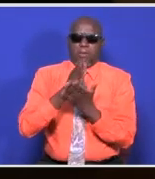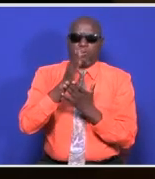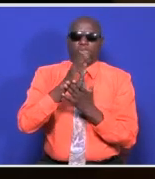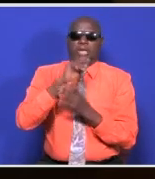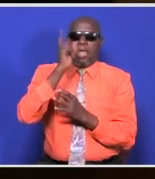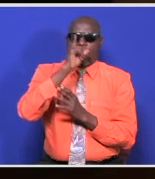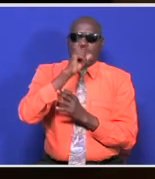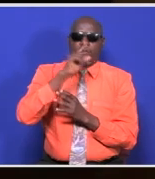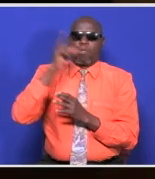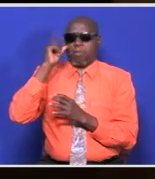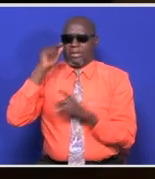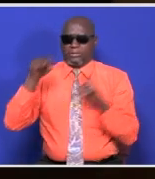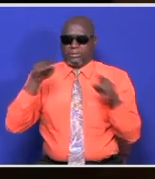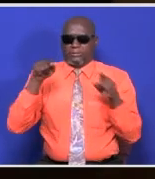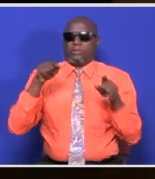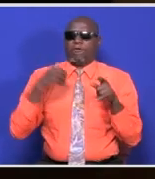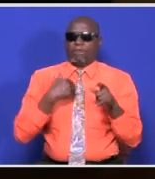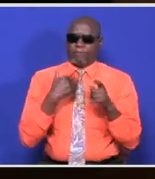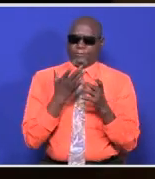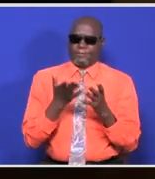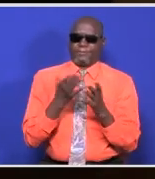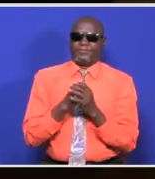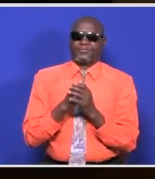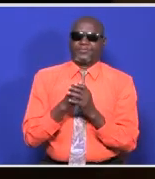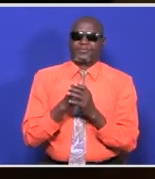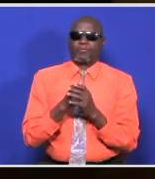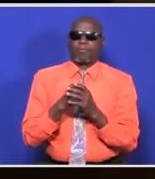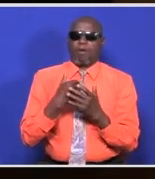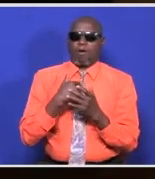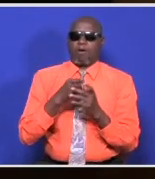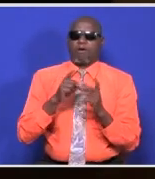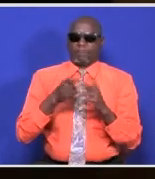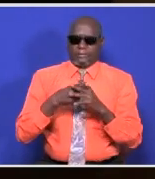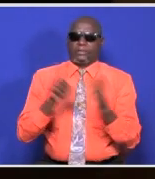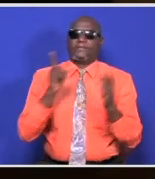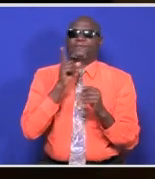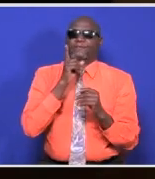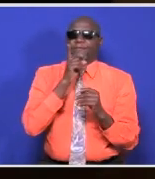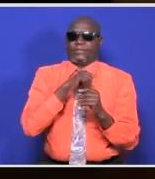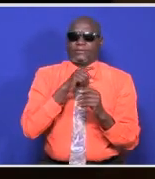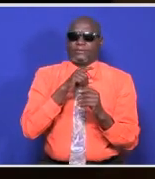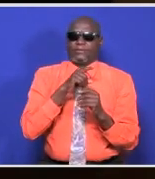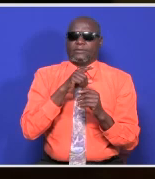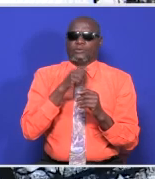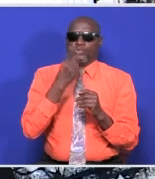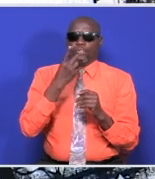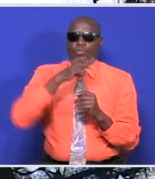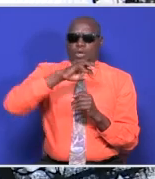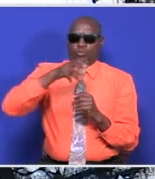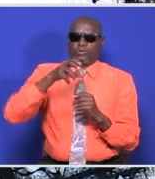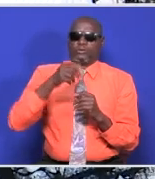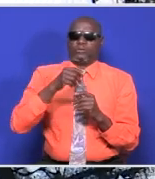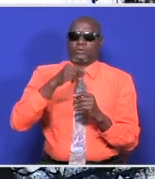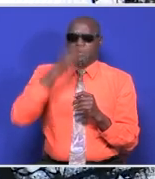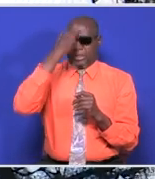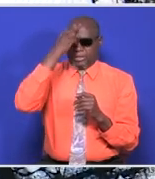Mombasa. So it will, we've already rolled it out. We are doing the pilot phase in 2 counties, Kajiado